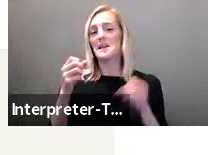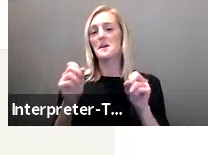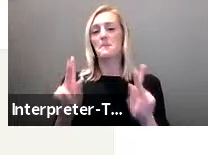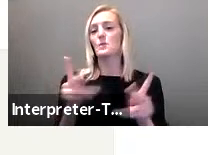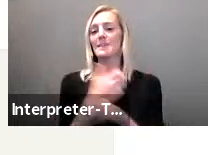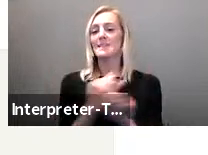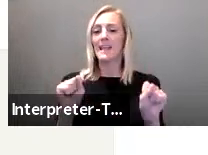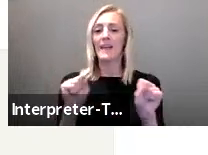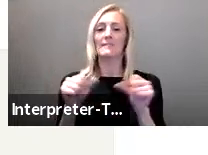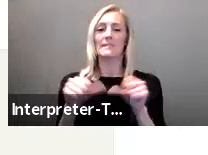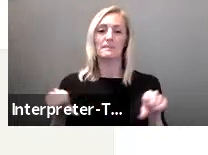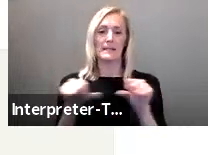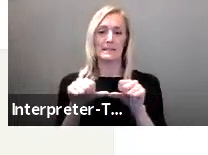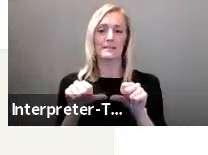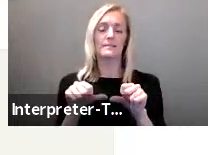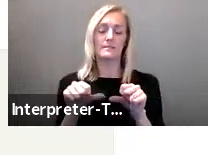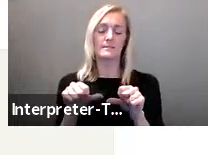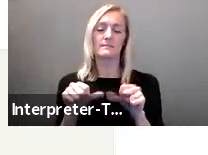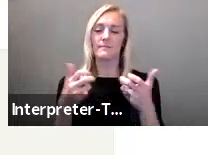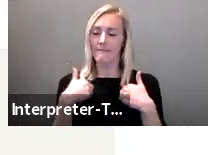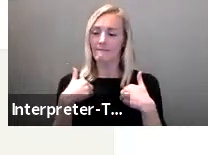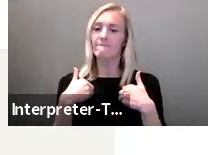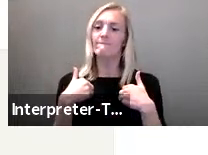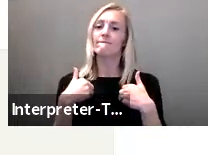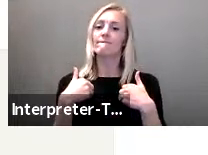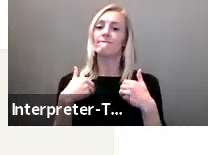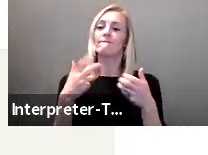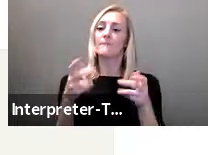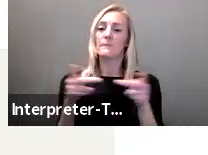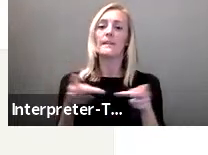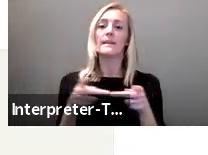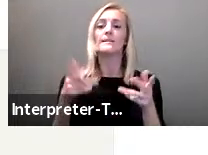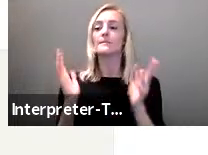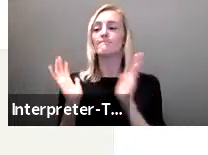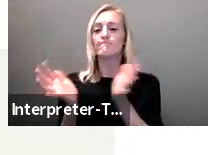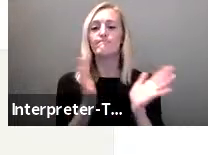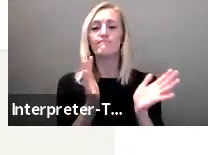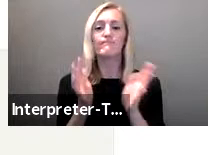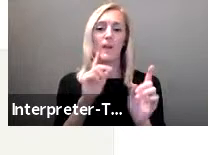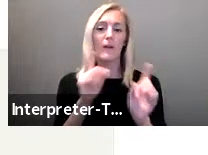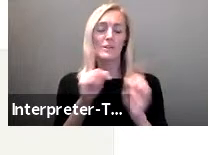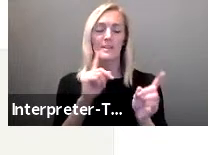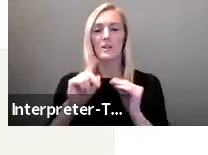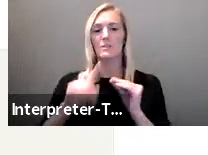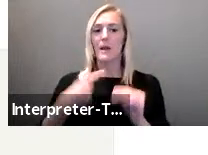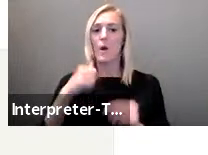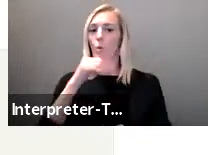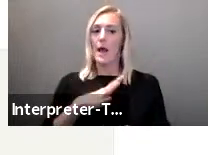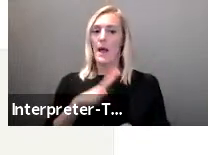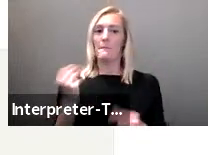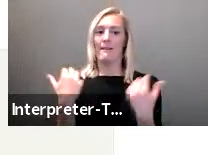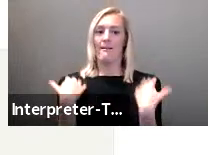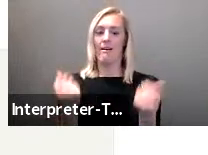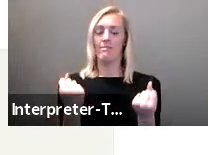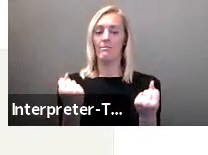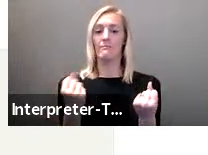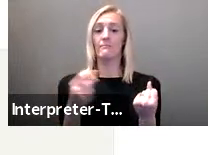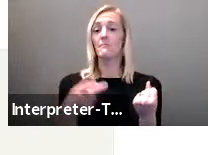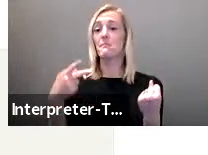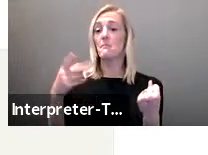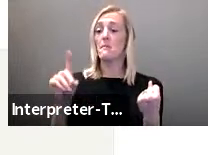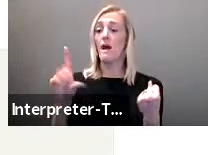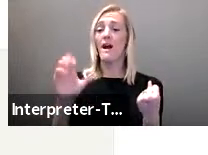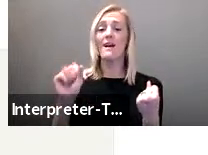safe space. So having a place where we're able to have conversations about women's health. And this podcast will be